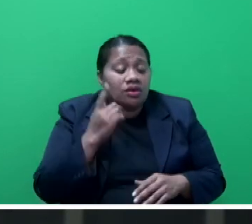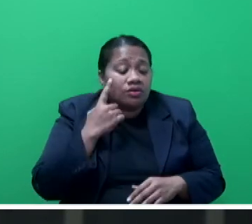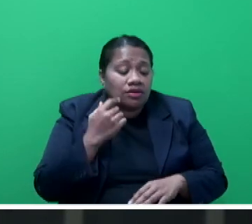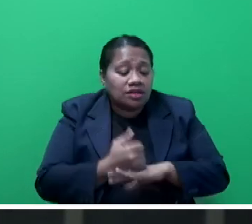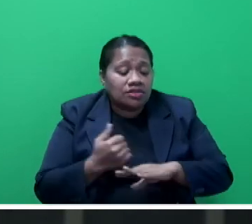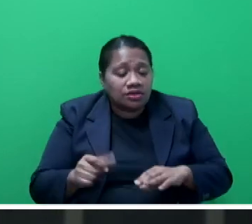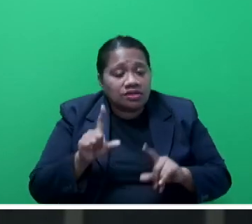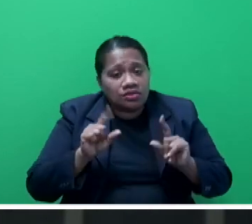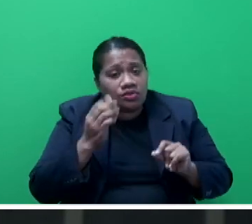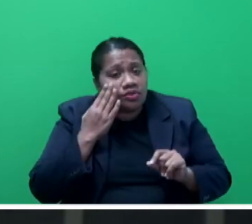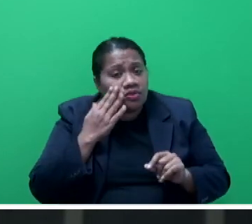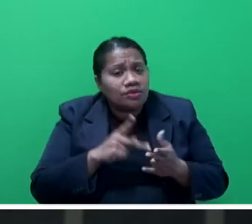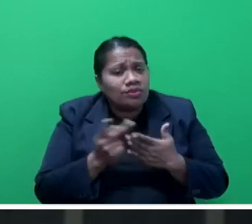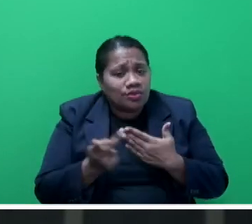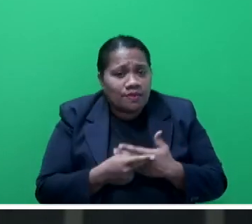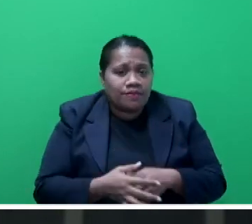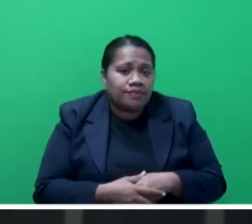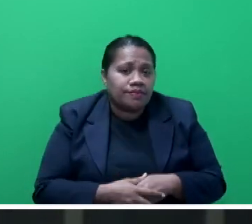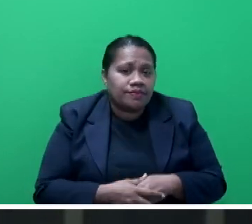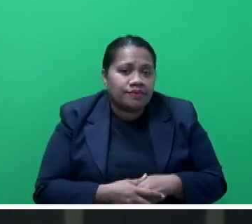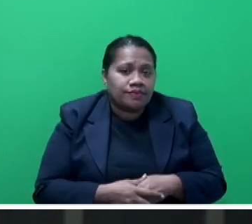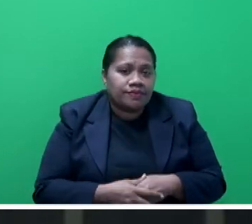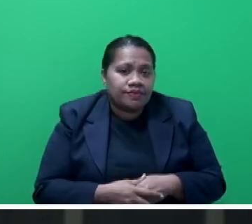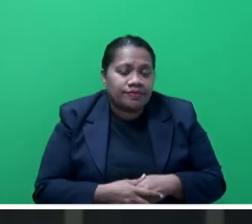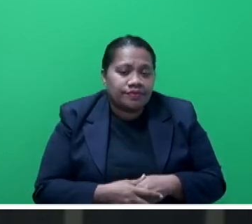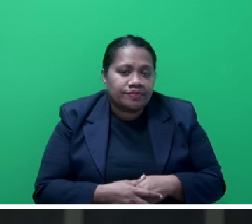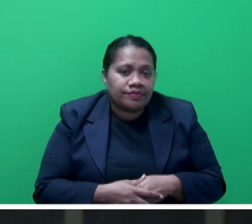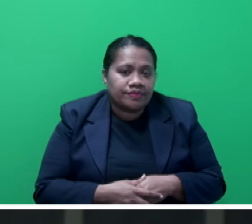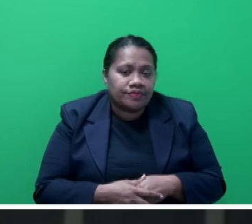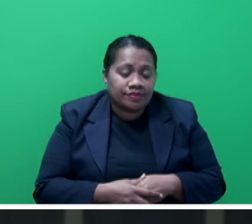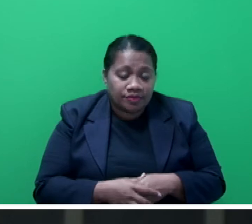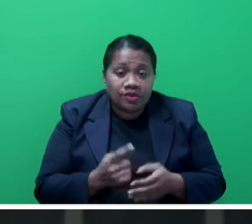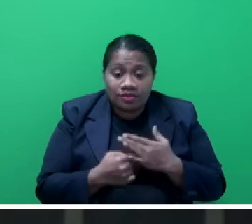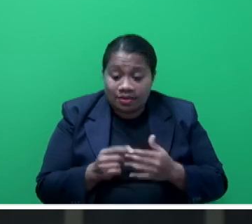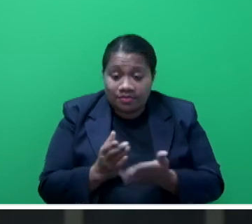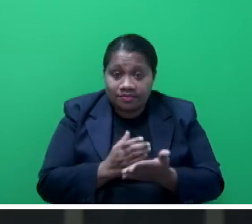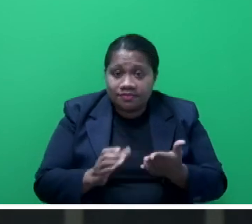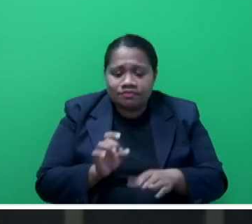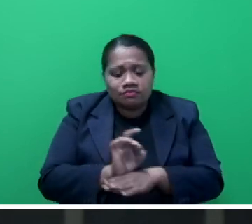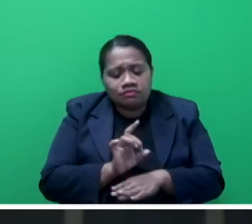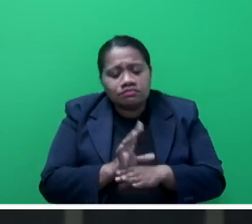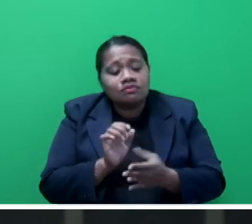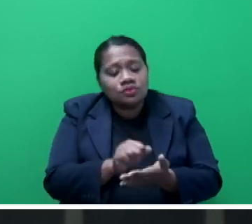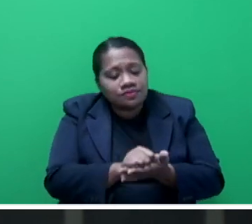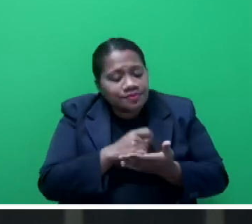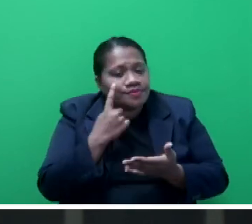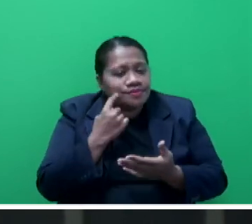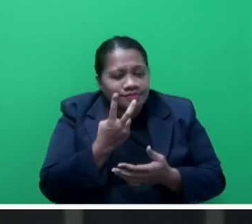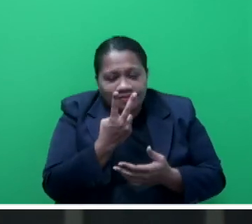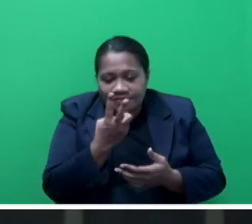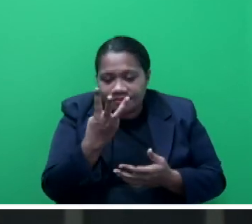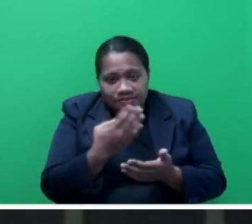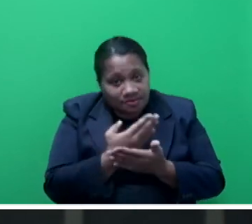programs all year round, in all year round exercises, where customers are advised to store water at least for 2 to 3